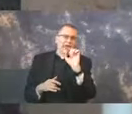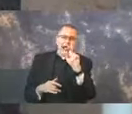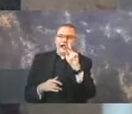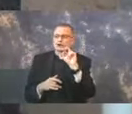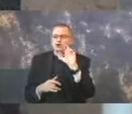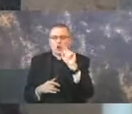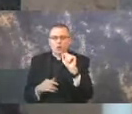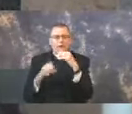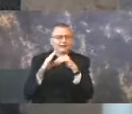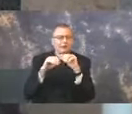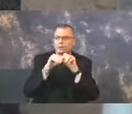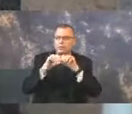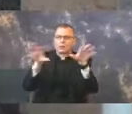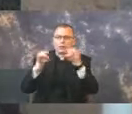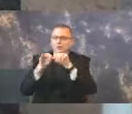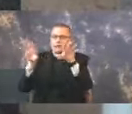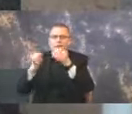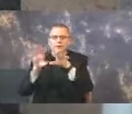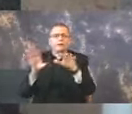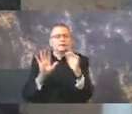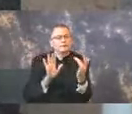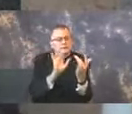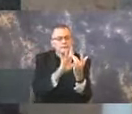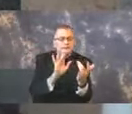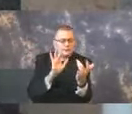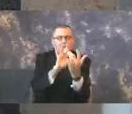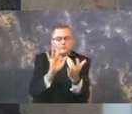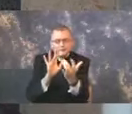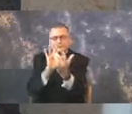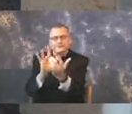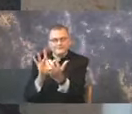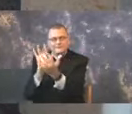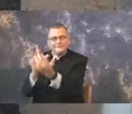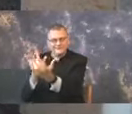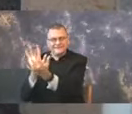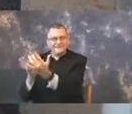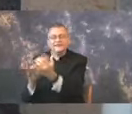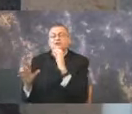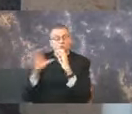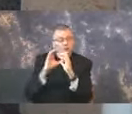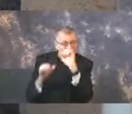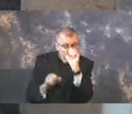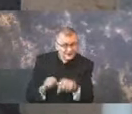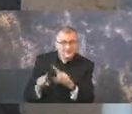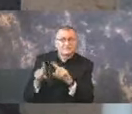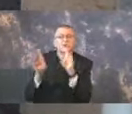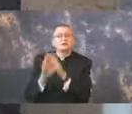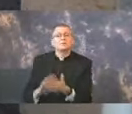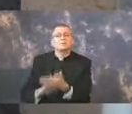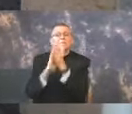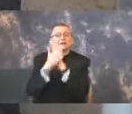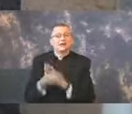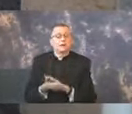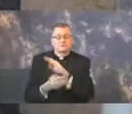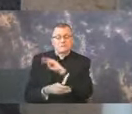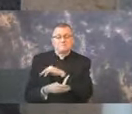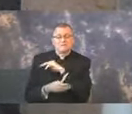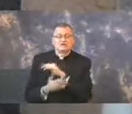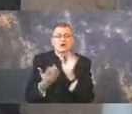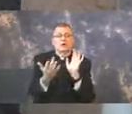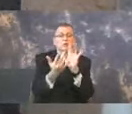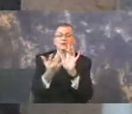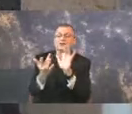send to all the members of your parish, those are not just communication. They have become the missionary means of our